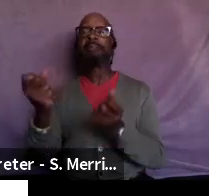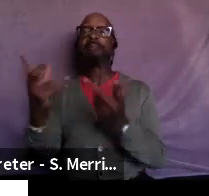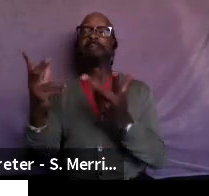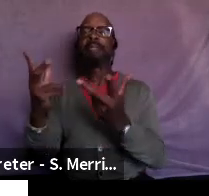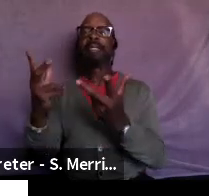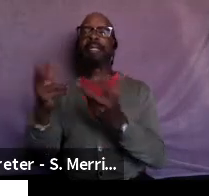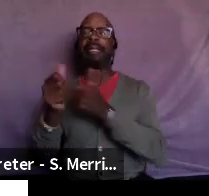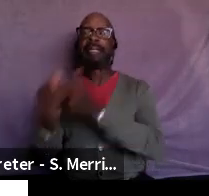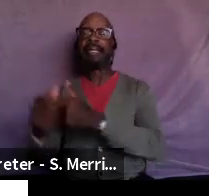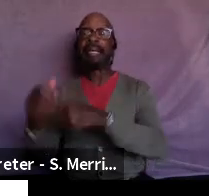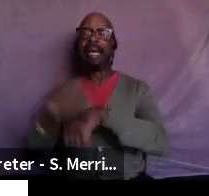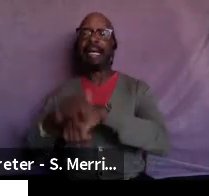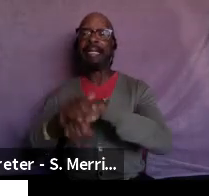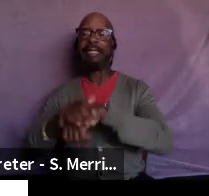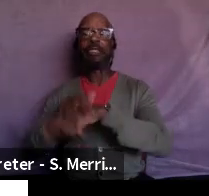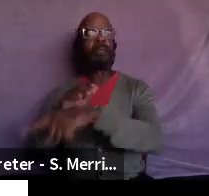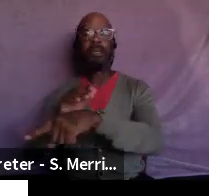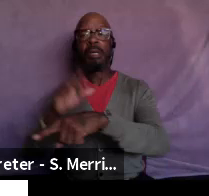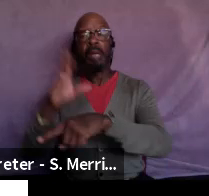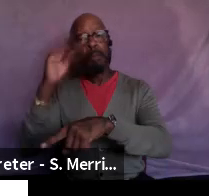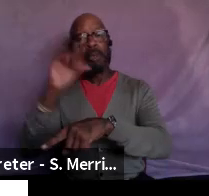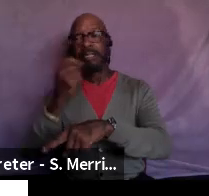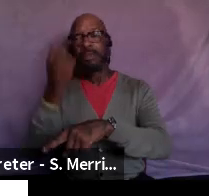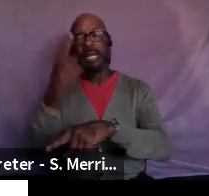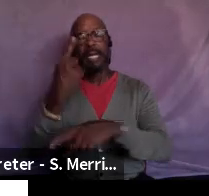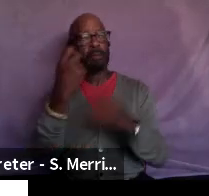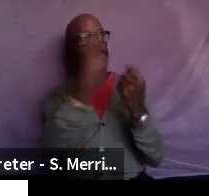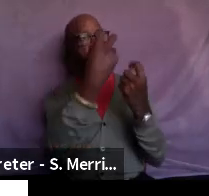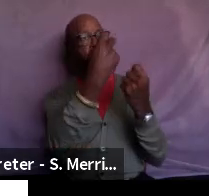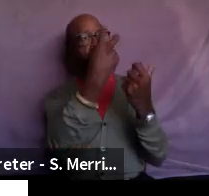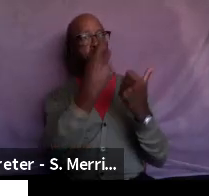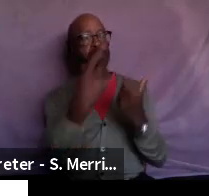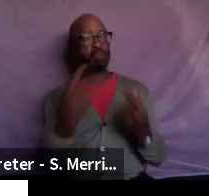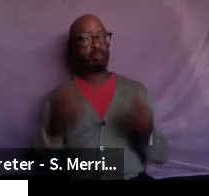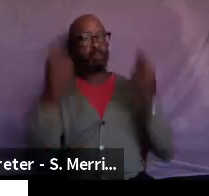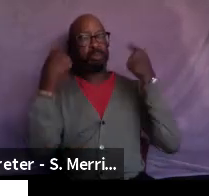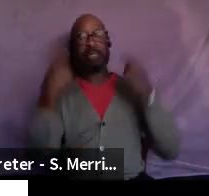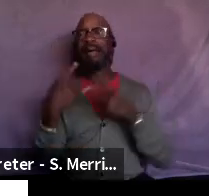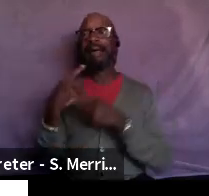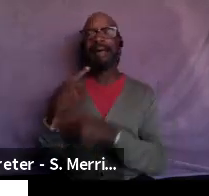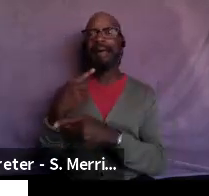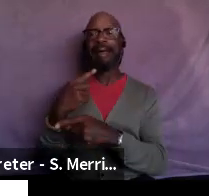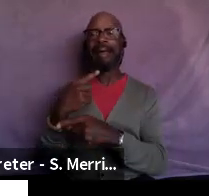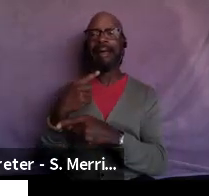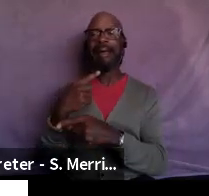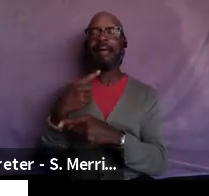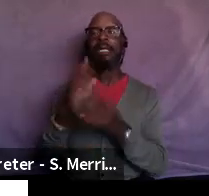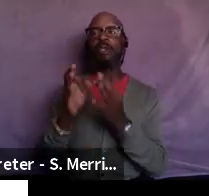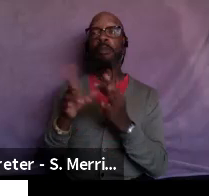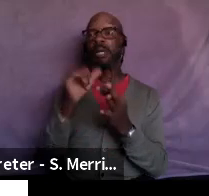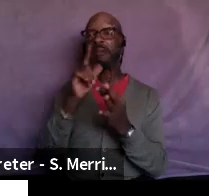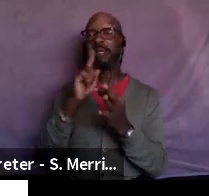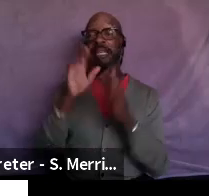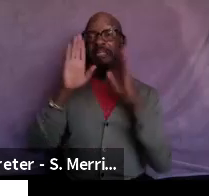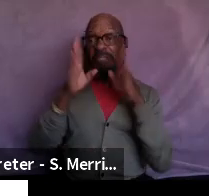being said to him. She also was not particularly focused on her job. While